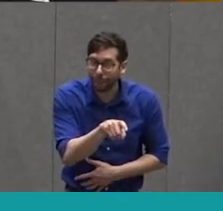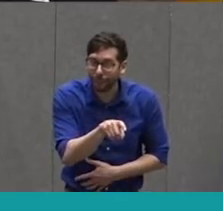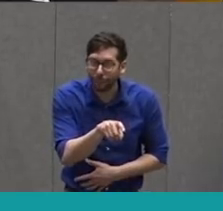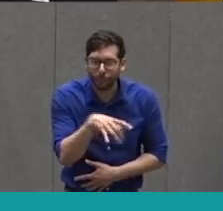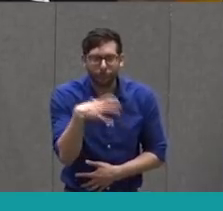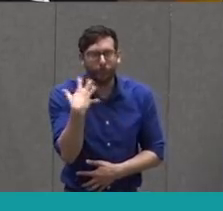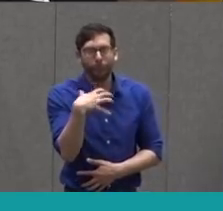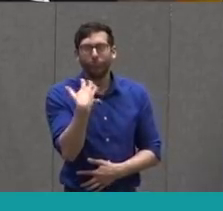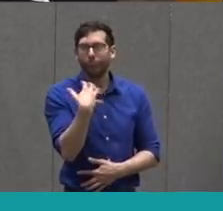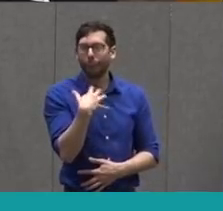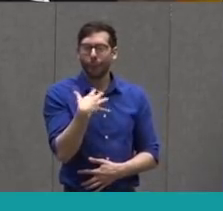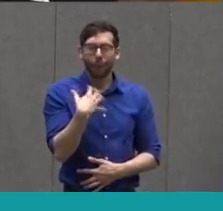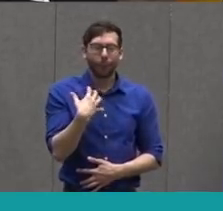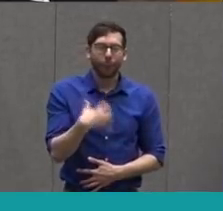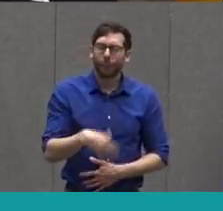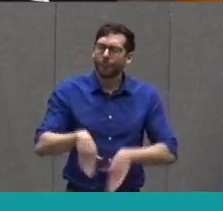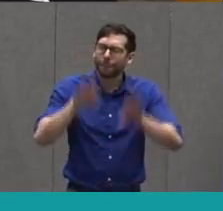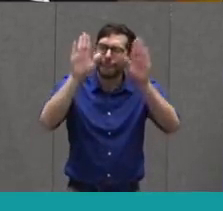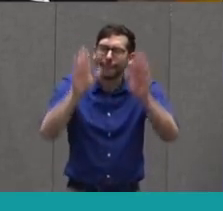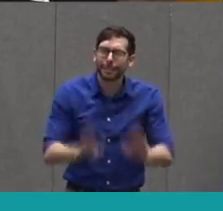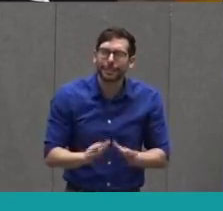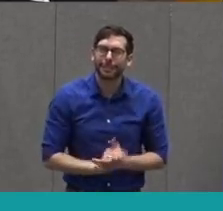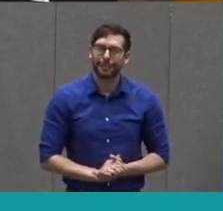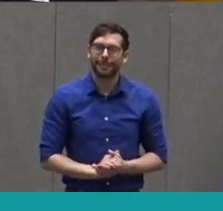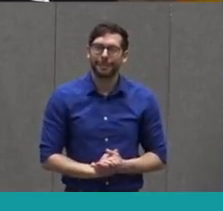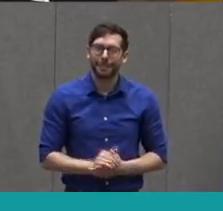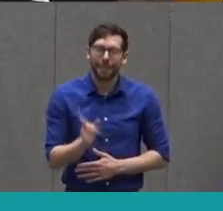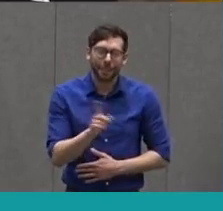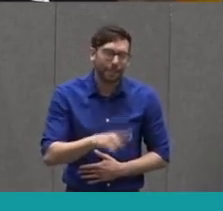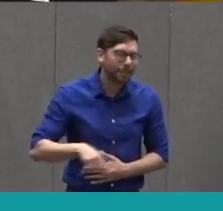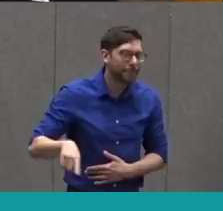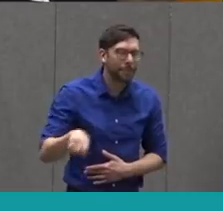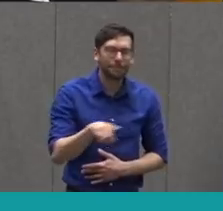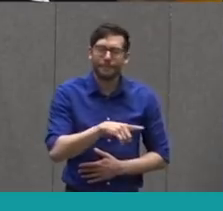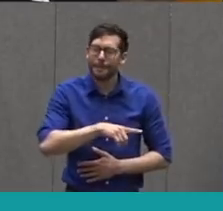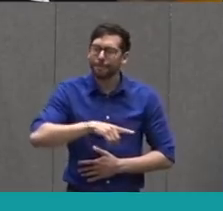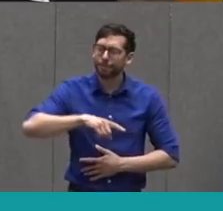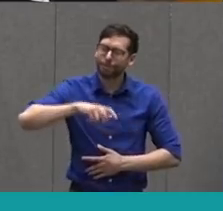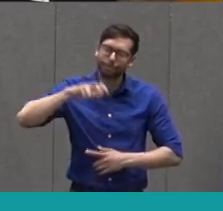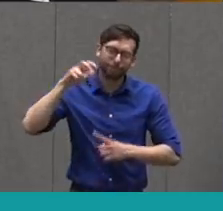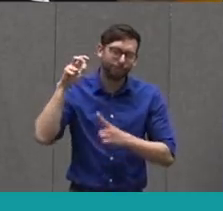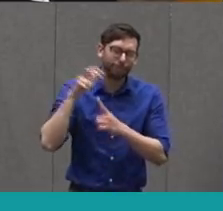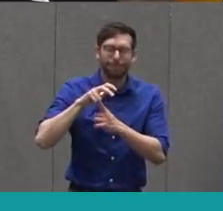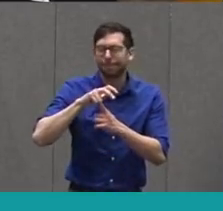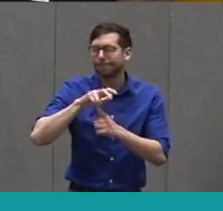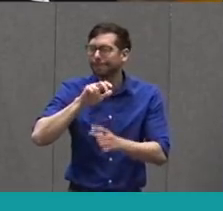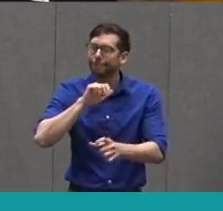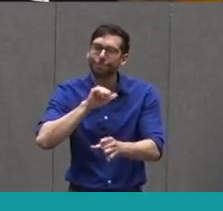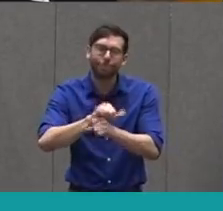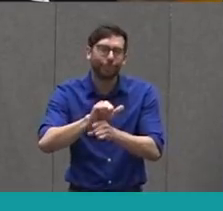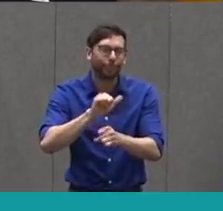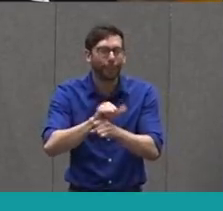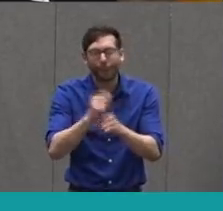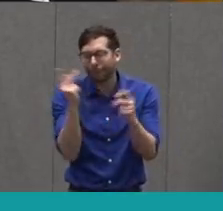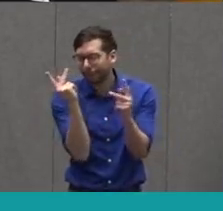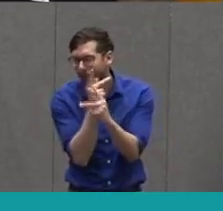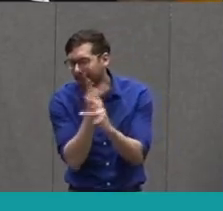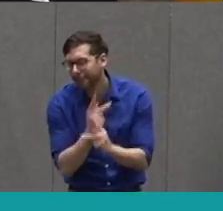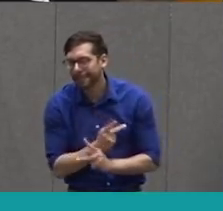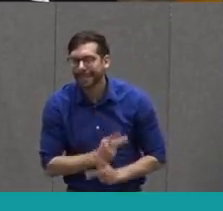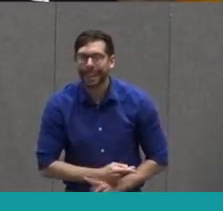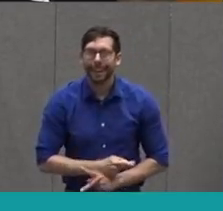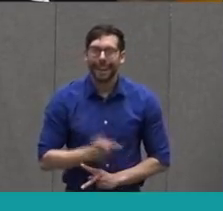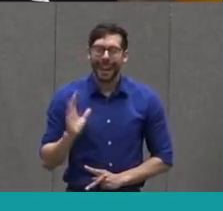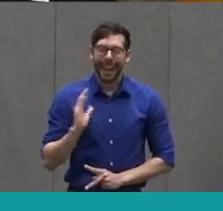Wow! That was fantastic. You did an absolutely wonderful job with getting that number of the day